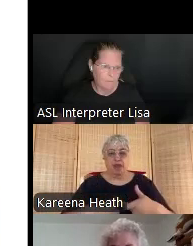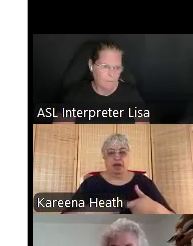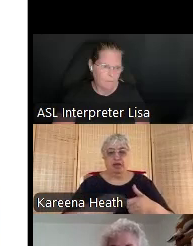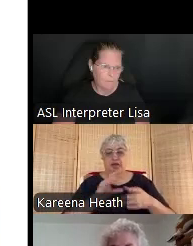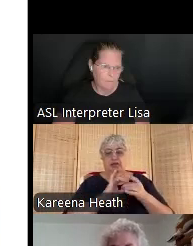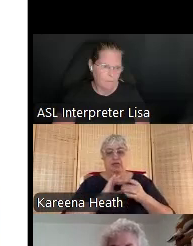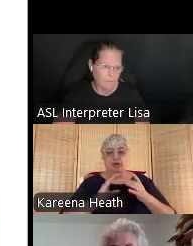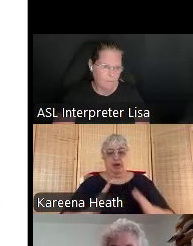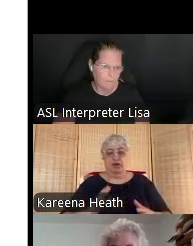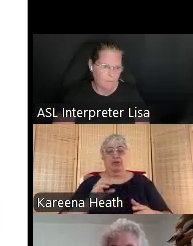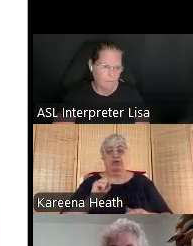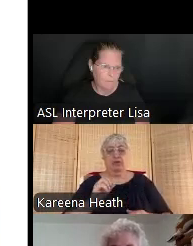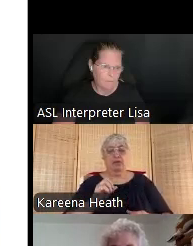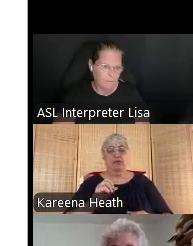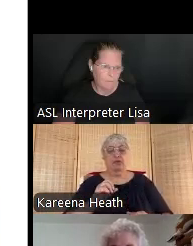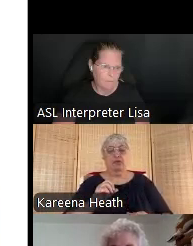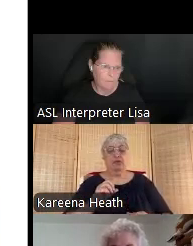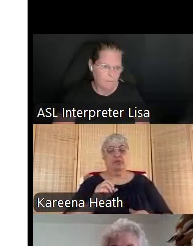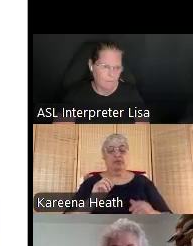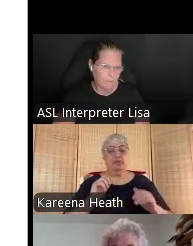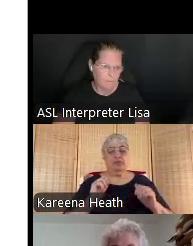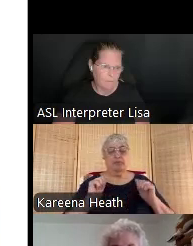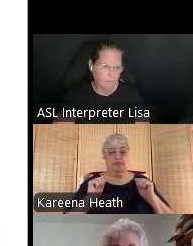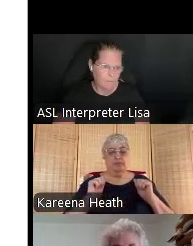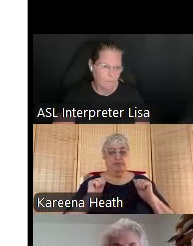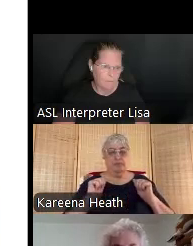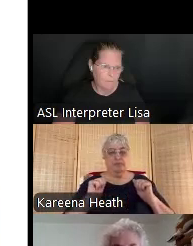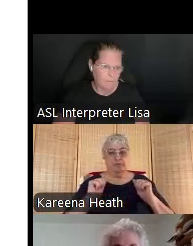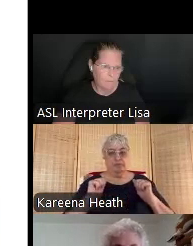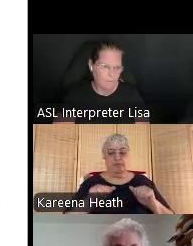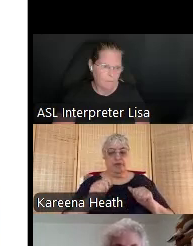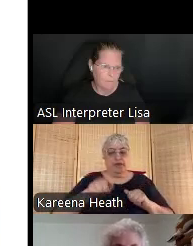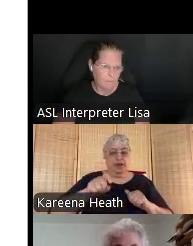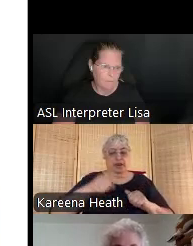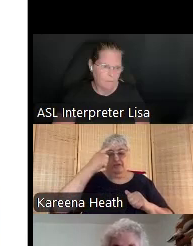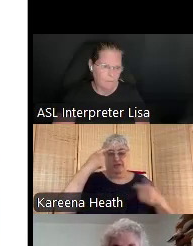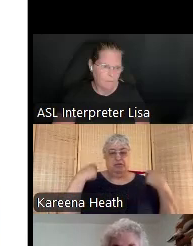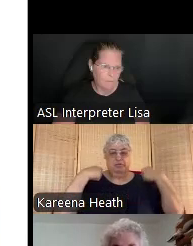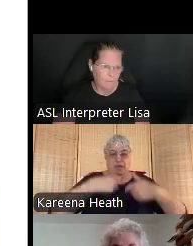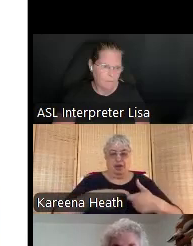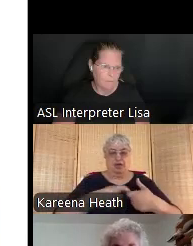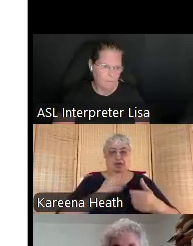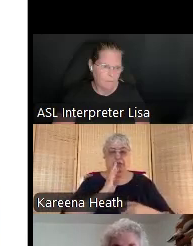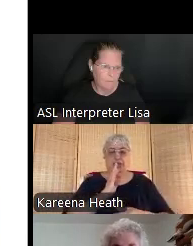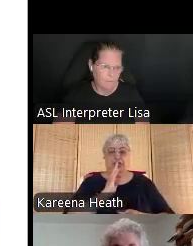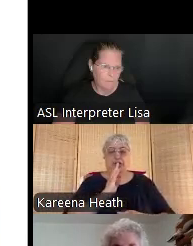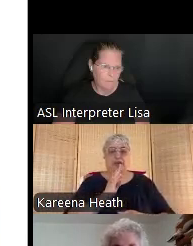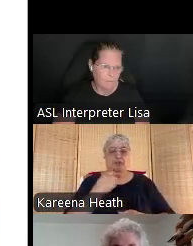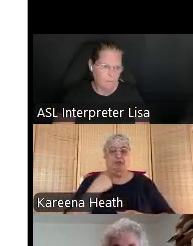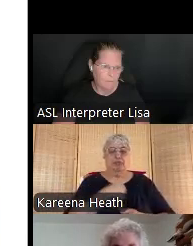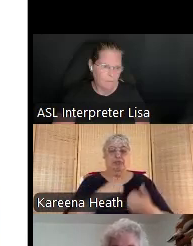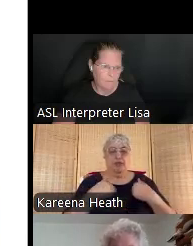coordinator. So if someone has the need for Spanish speaking, then you know,